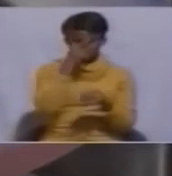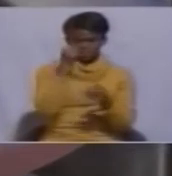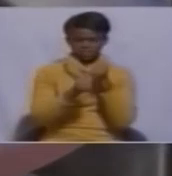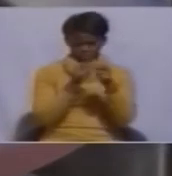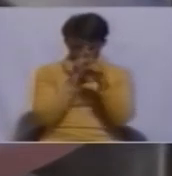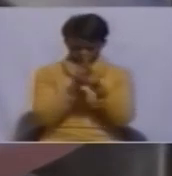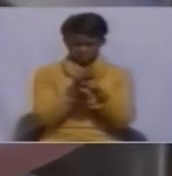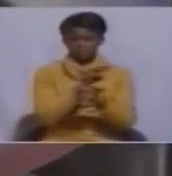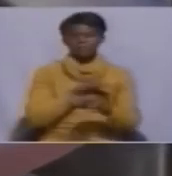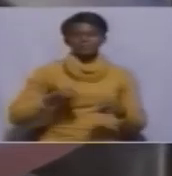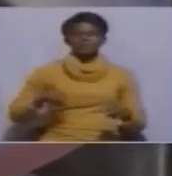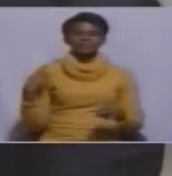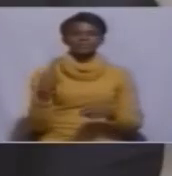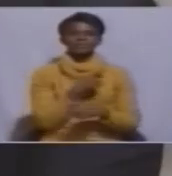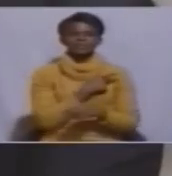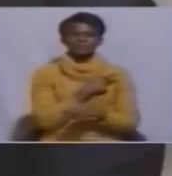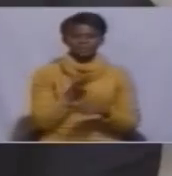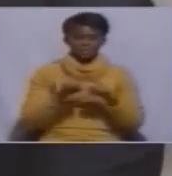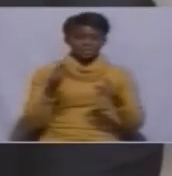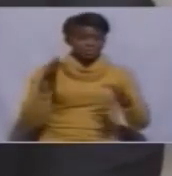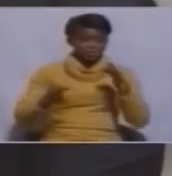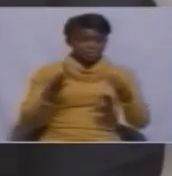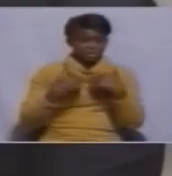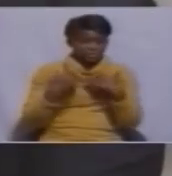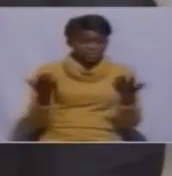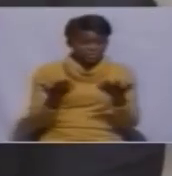parliament? Yes, until judgment. But if there's no court matter,